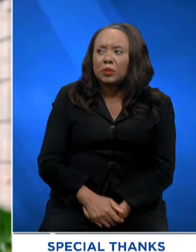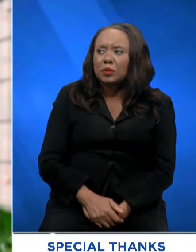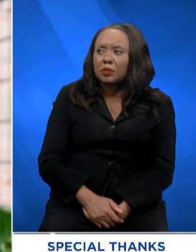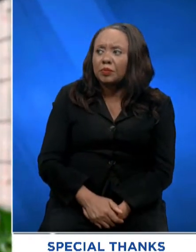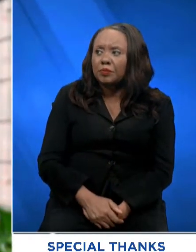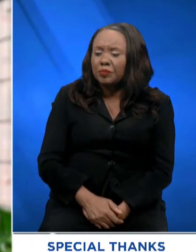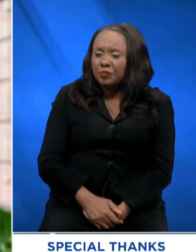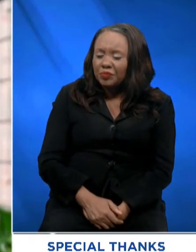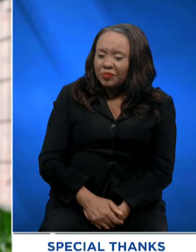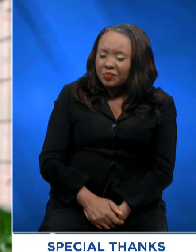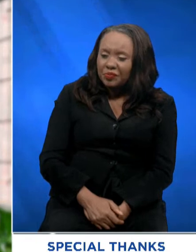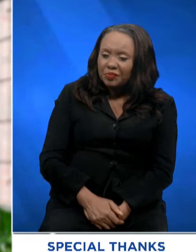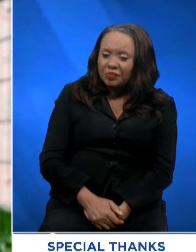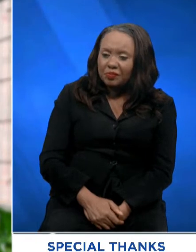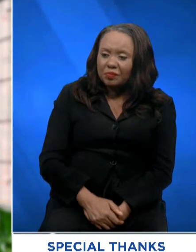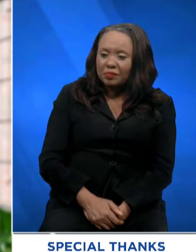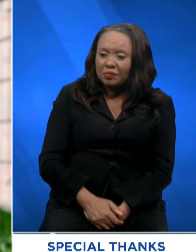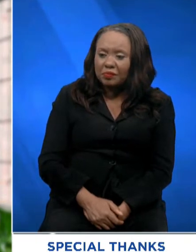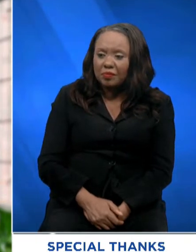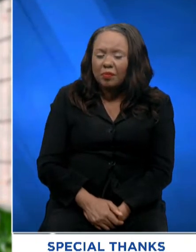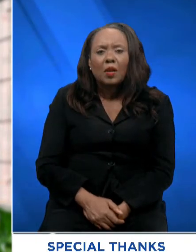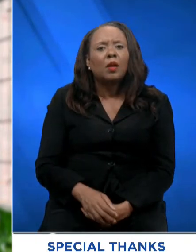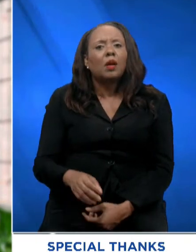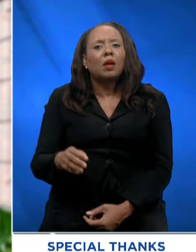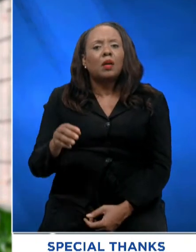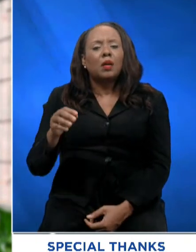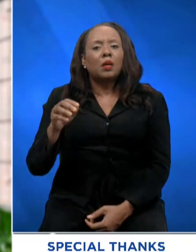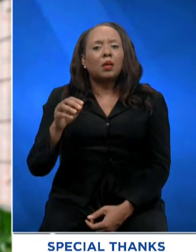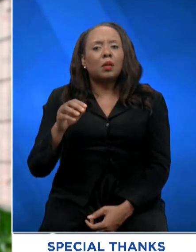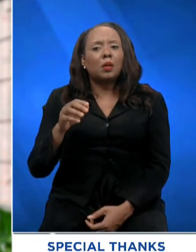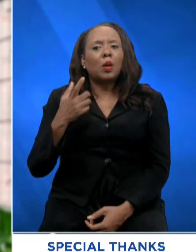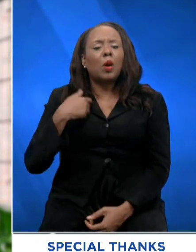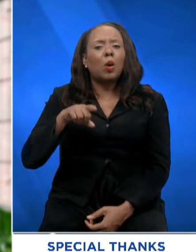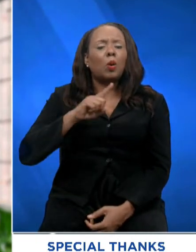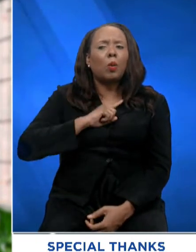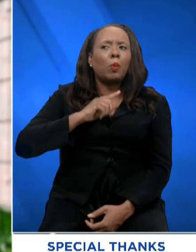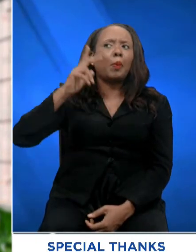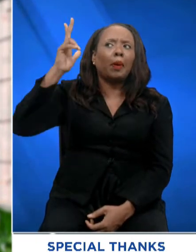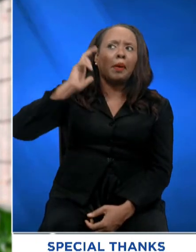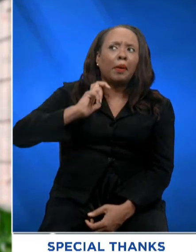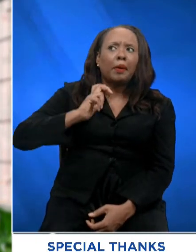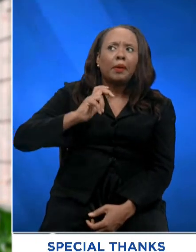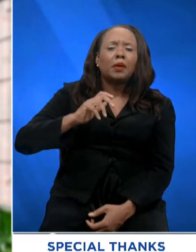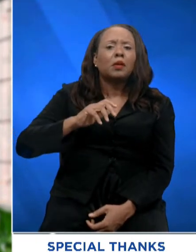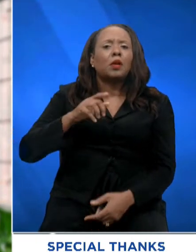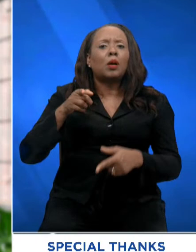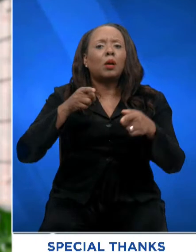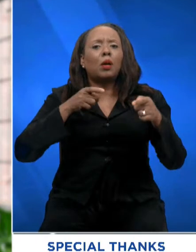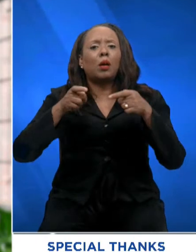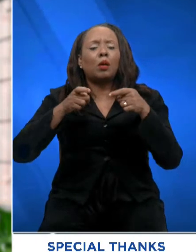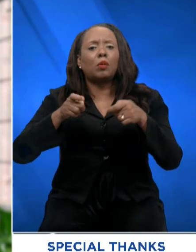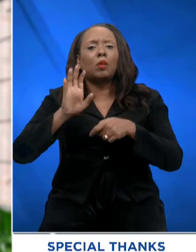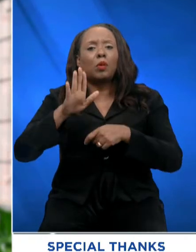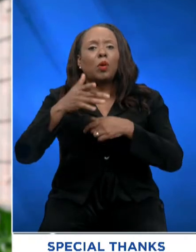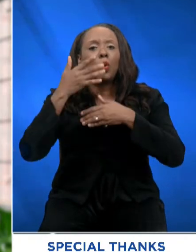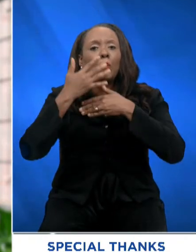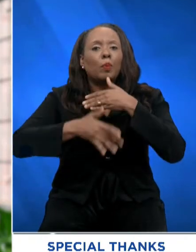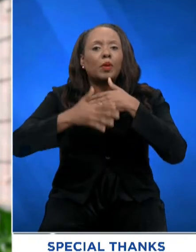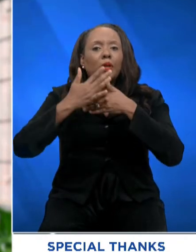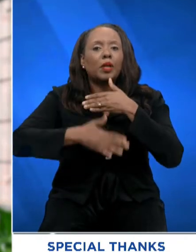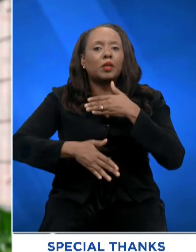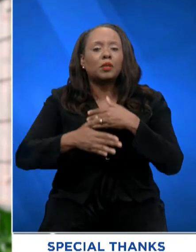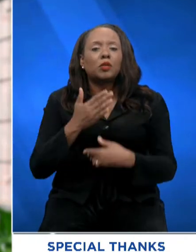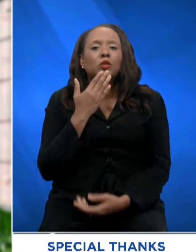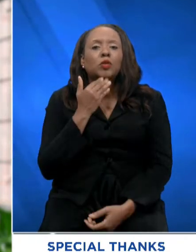told you control your blood sugars to avoid diabetic retinopathy.